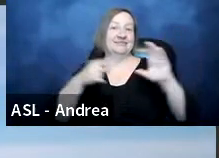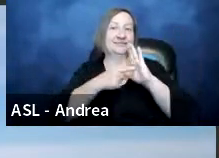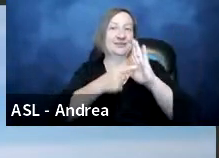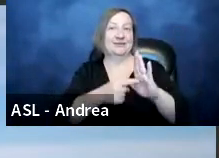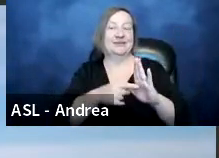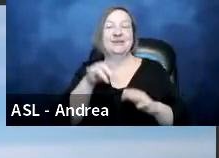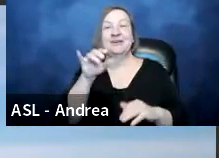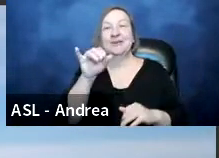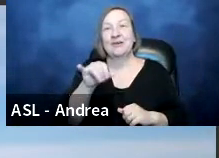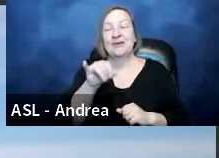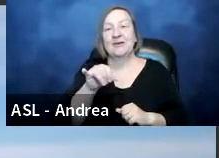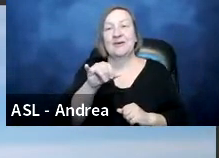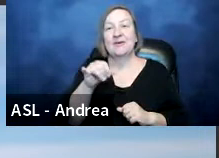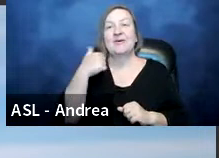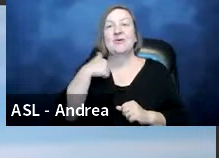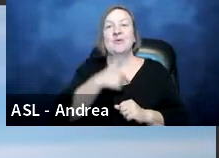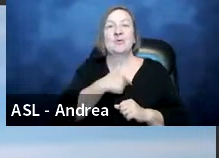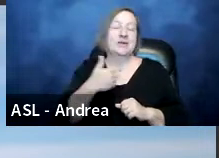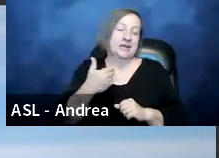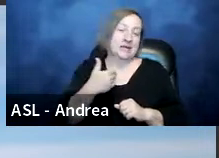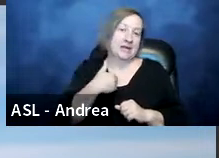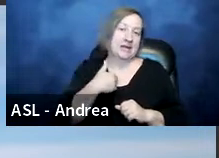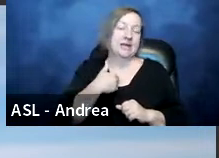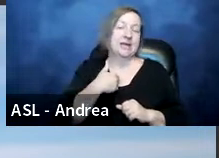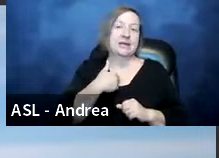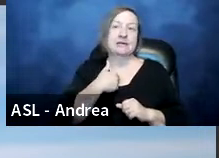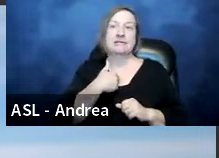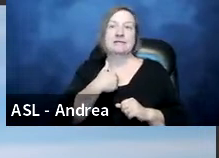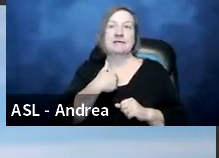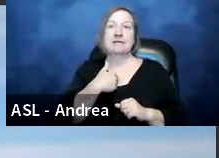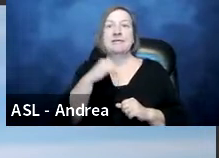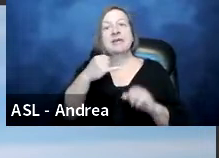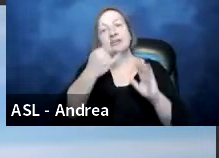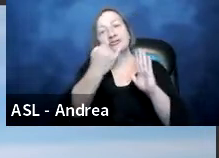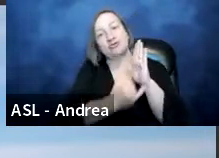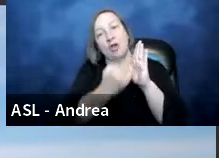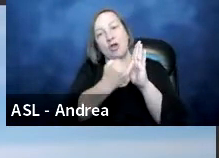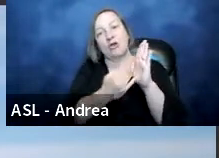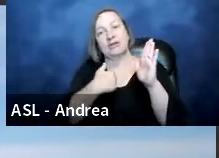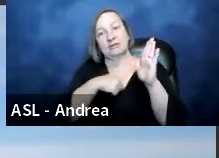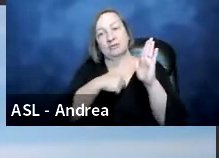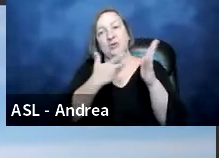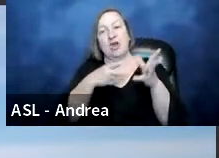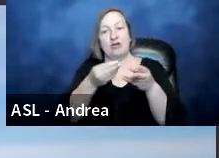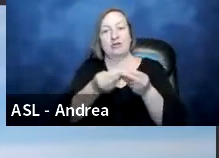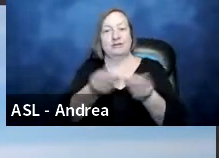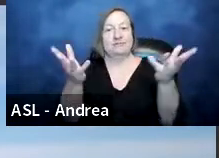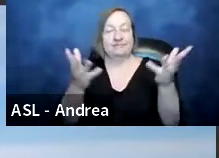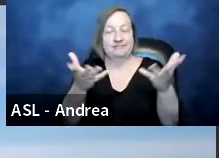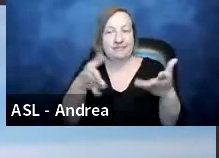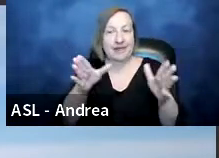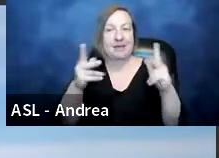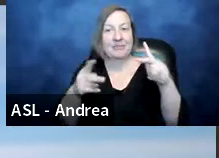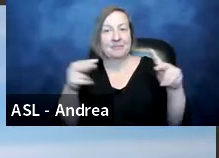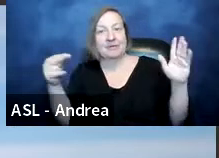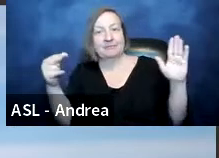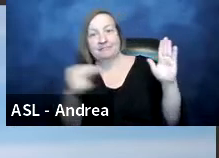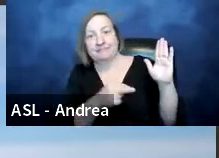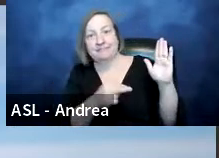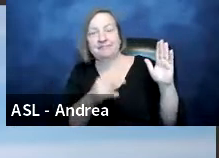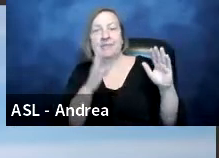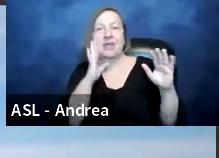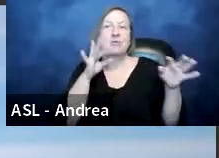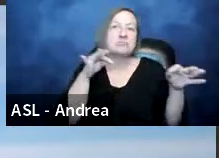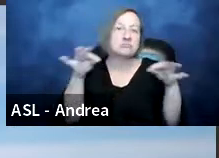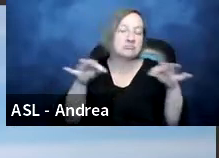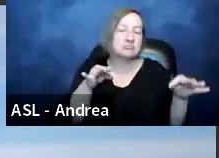Oh, we have the renderings that we released. So I'll quickly walk you